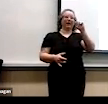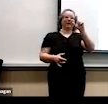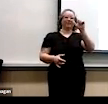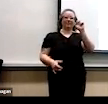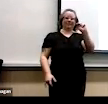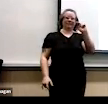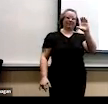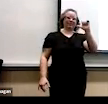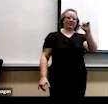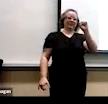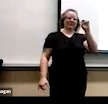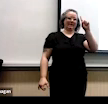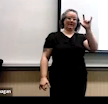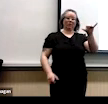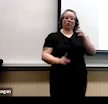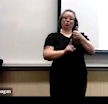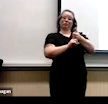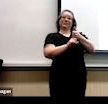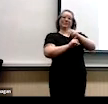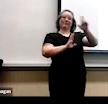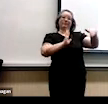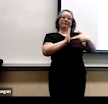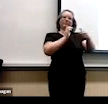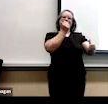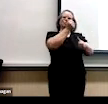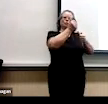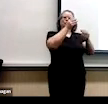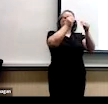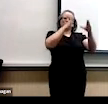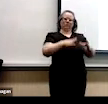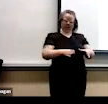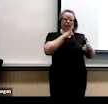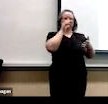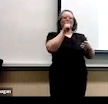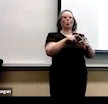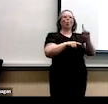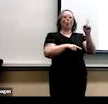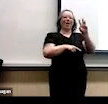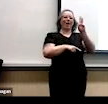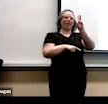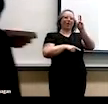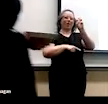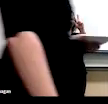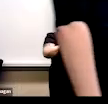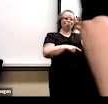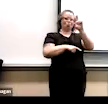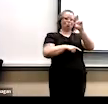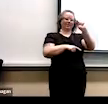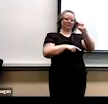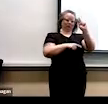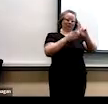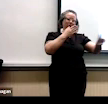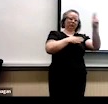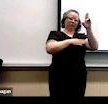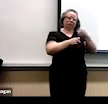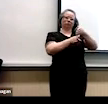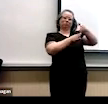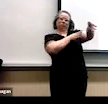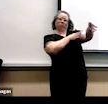associate professor at Western here in the Department of Physical Medicine, Rehabilitation, and Pediatrics.